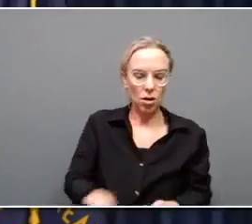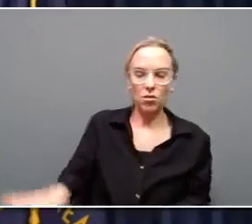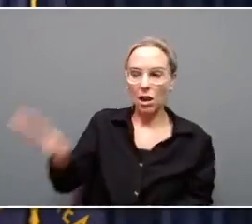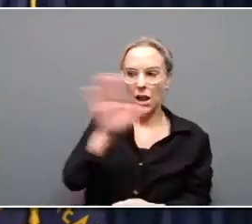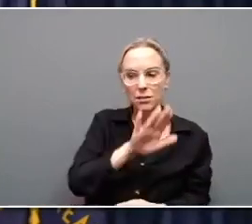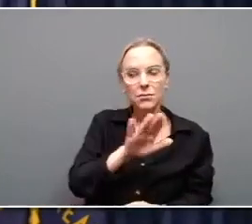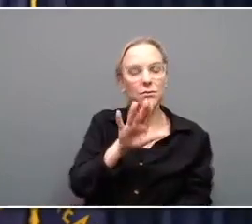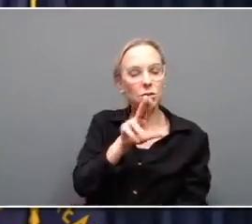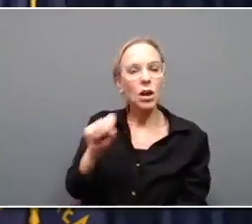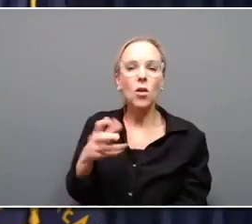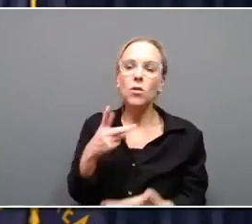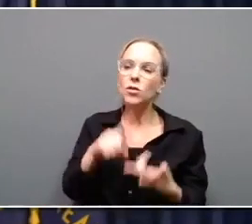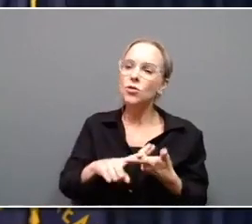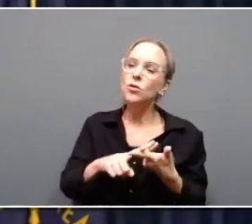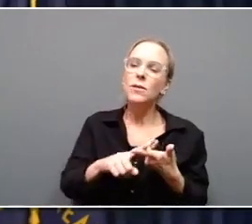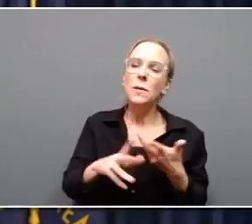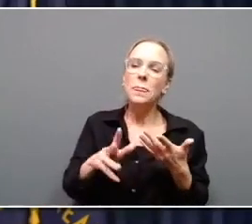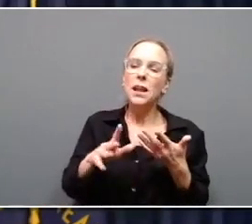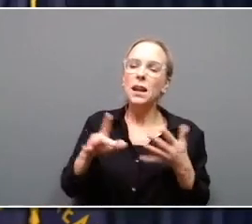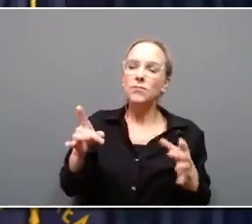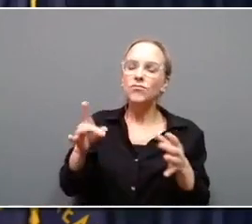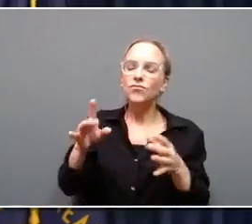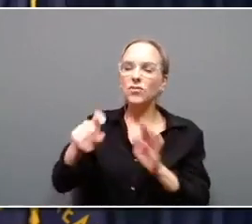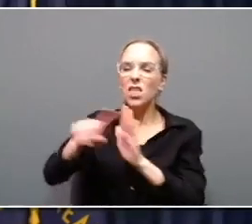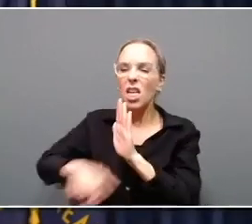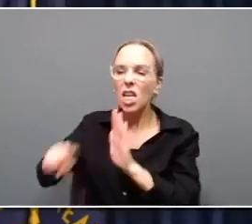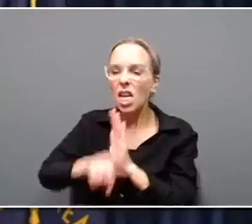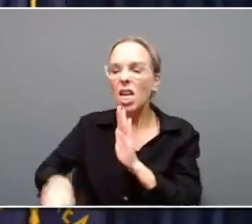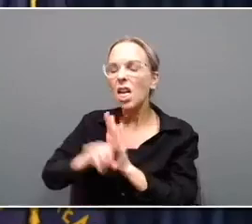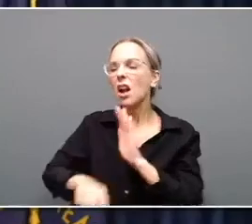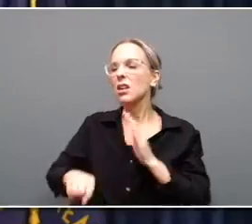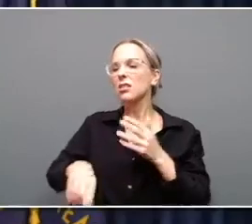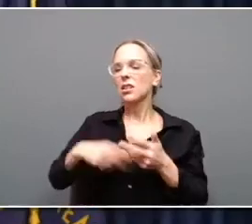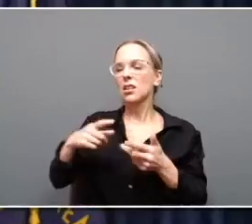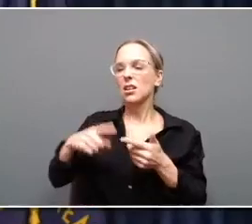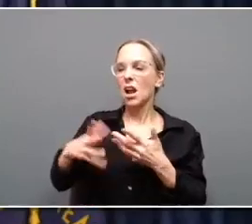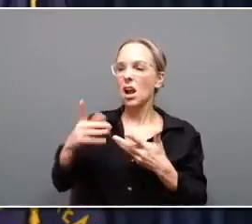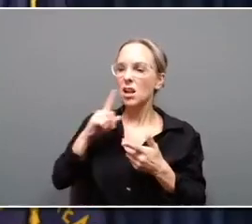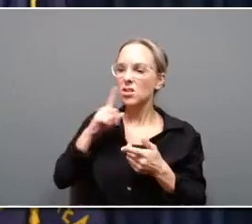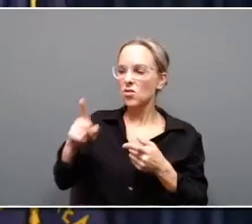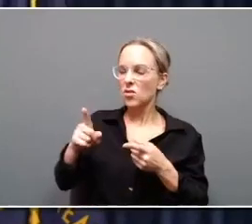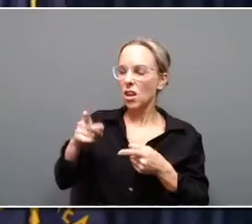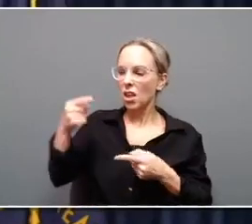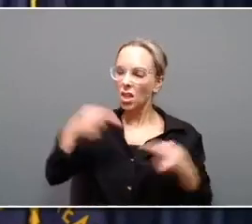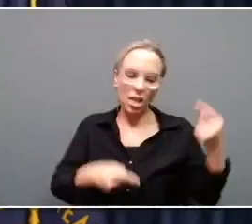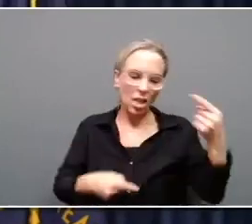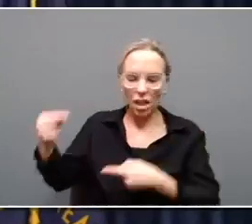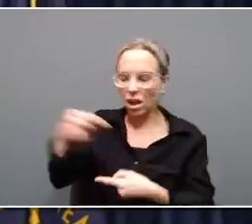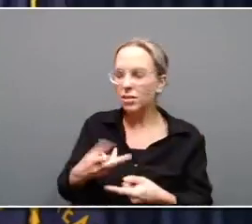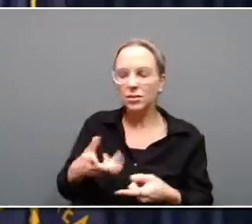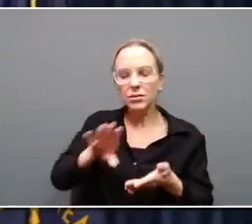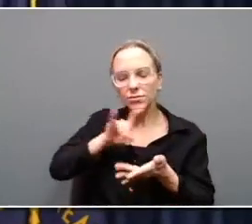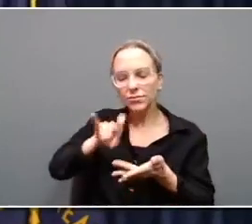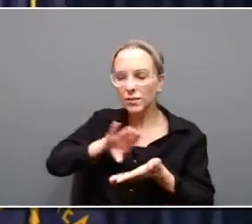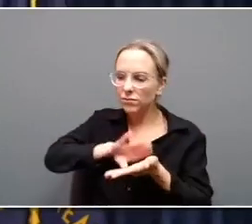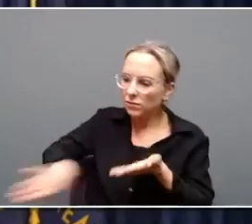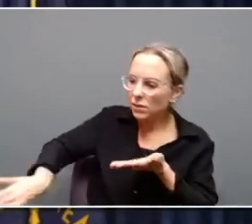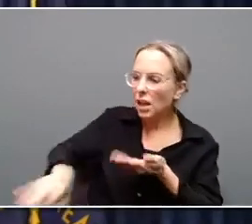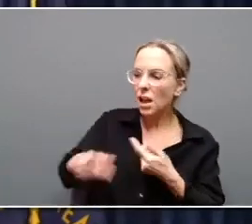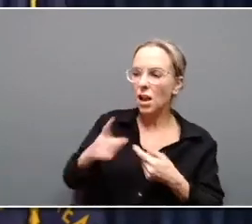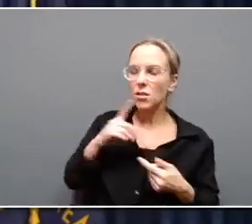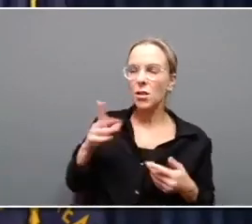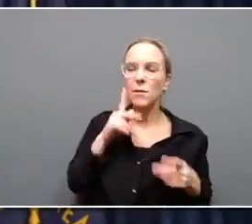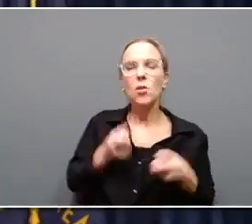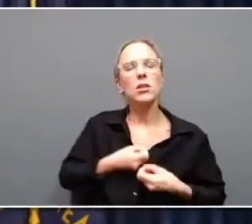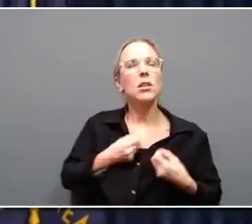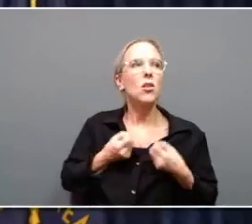got to push out the toxicity, the divisiveness. People are exhausted about the constant back and forth, and I'm not going